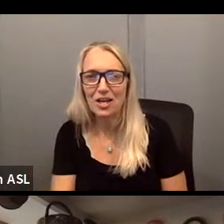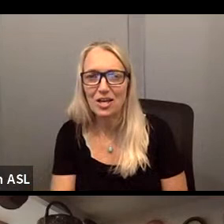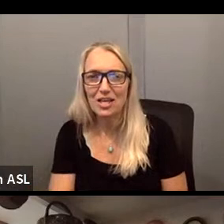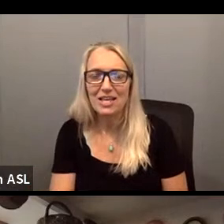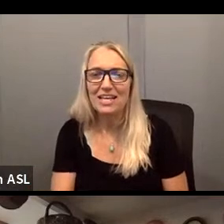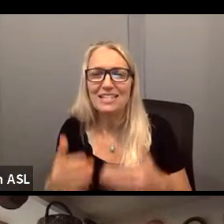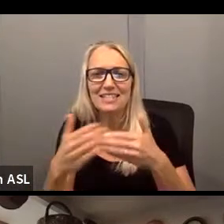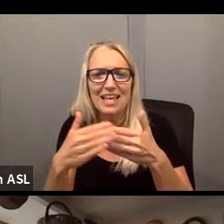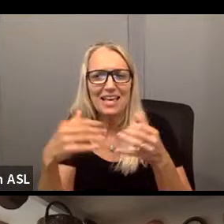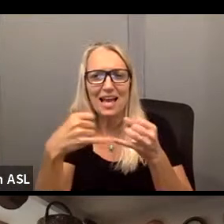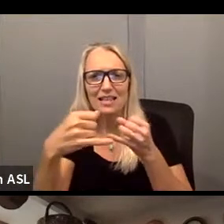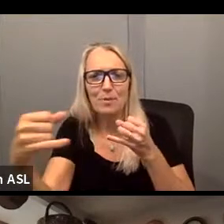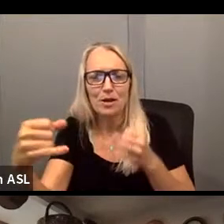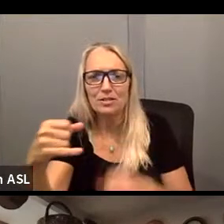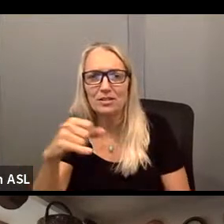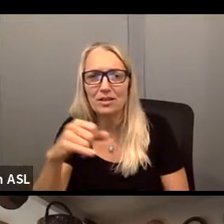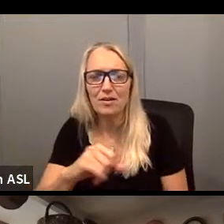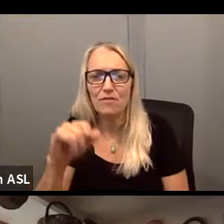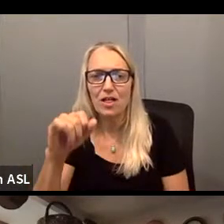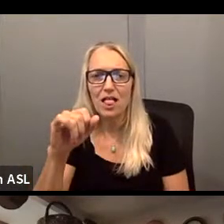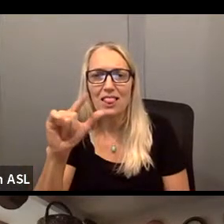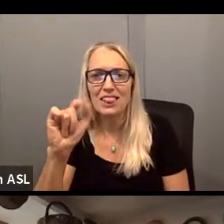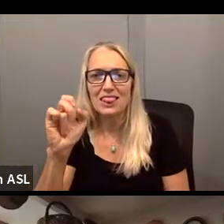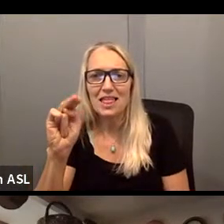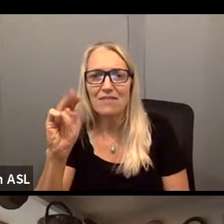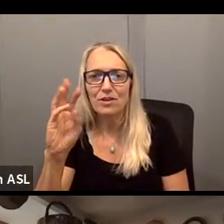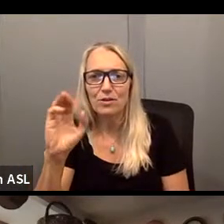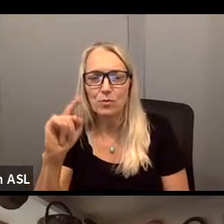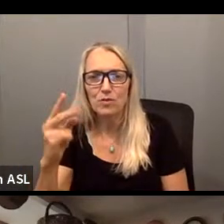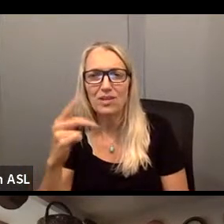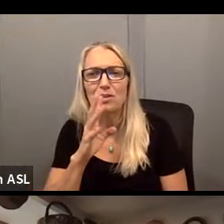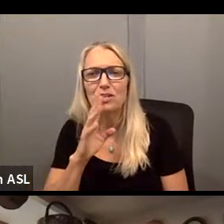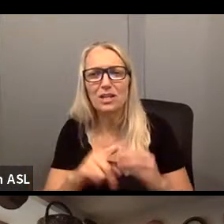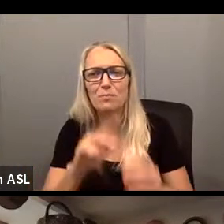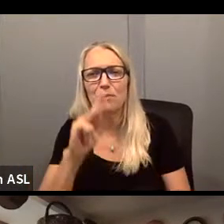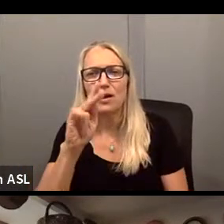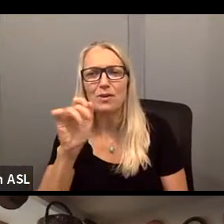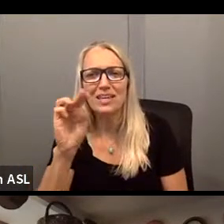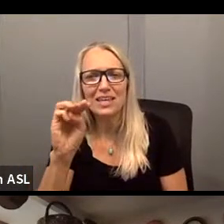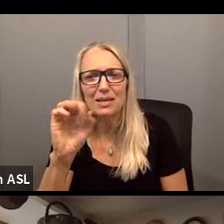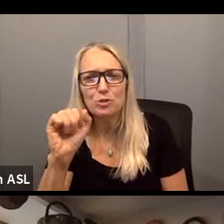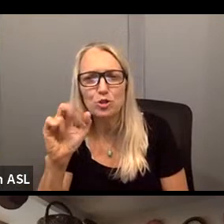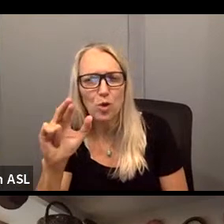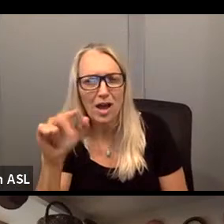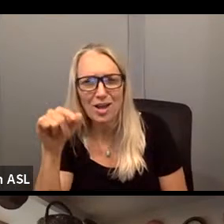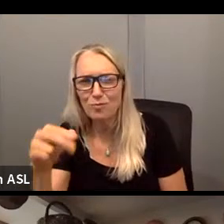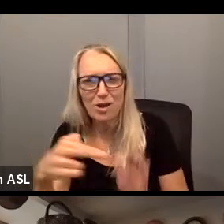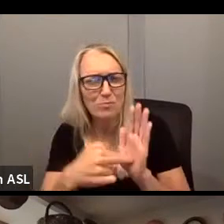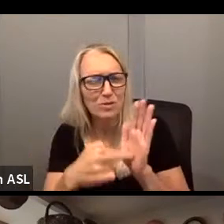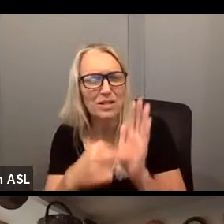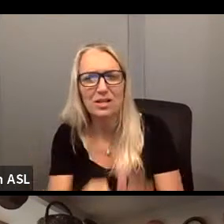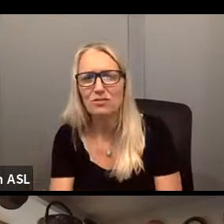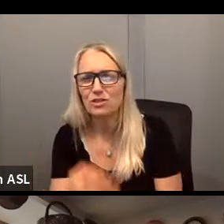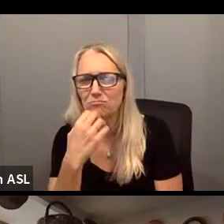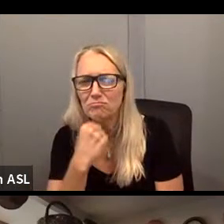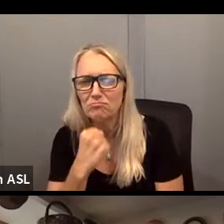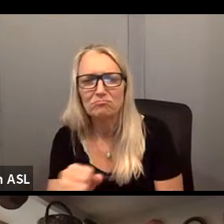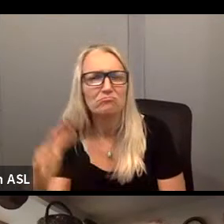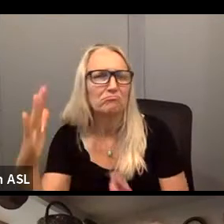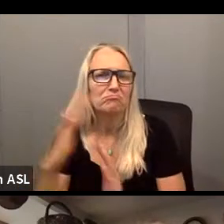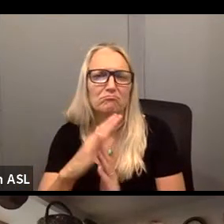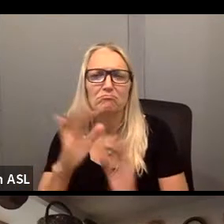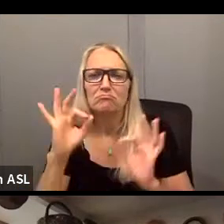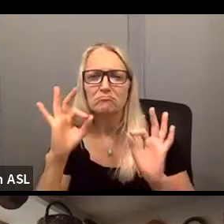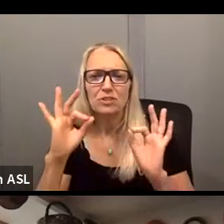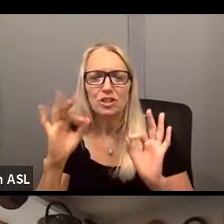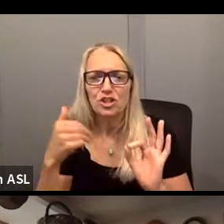little bit about our Representative Kim Schreier and why she is such an asset to our area in CD8. Number one, she has